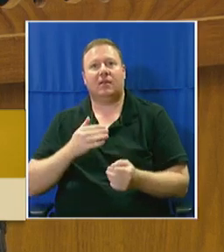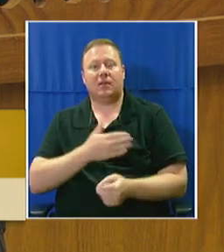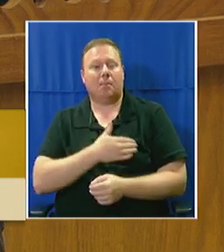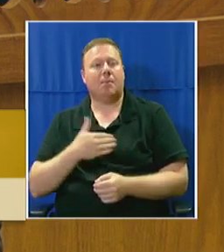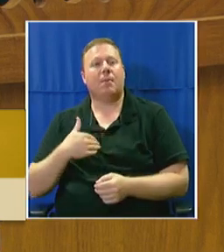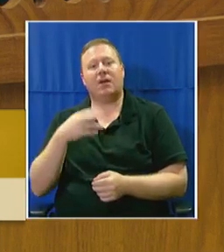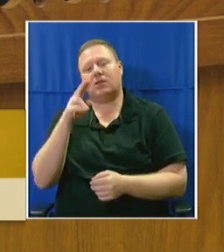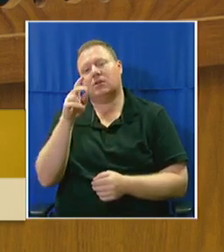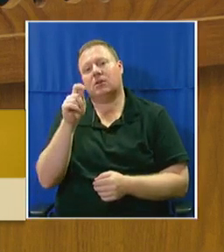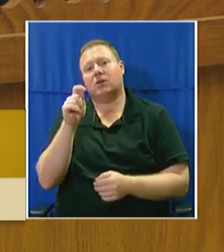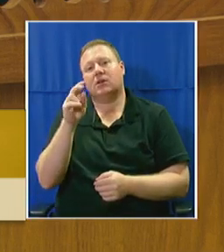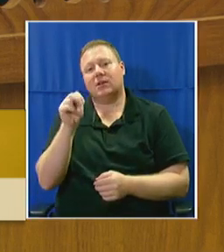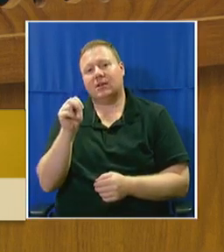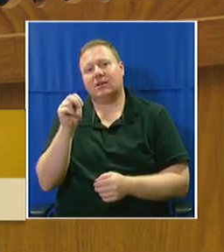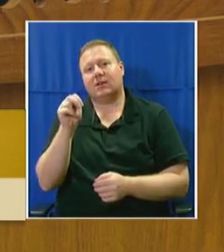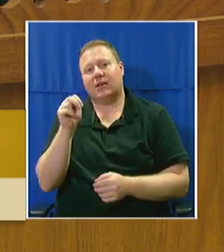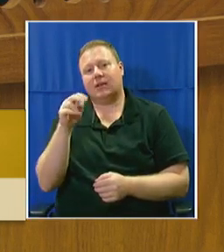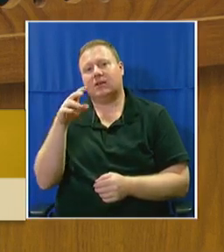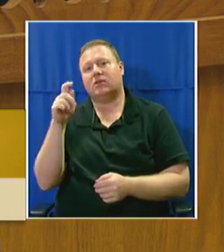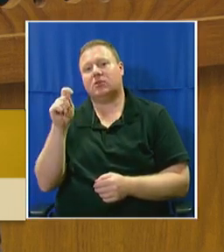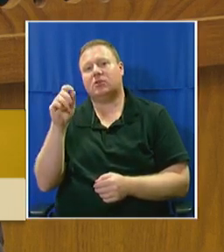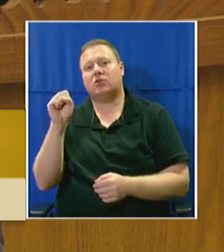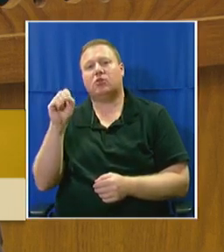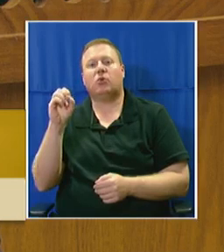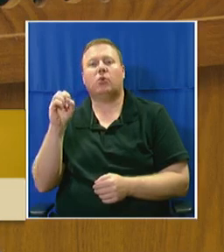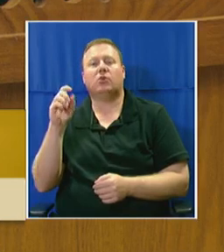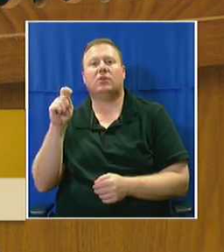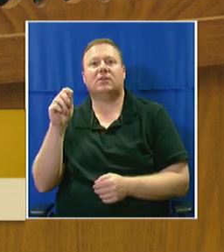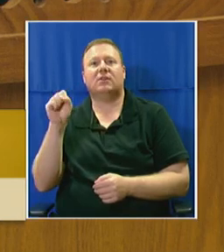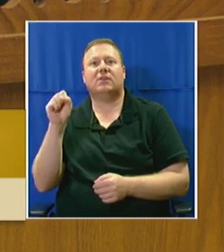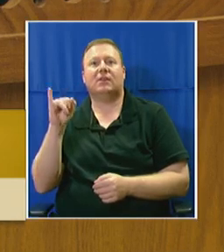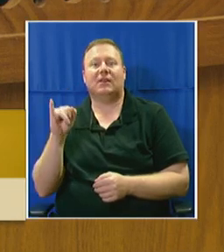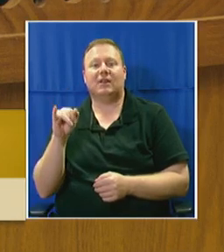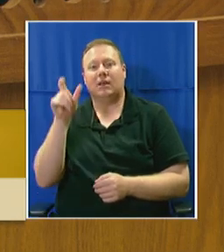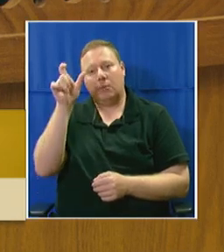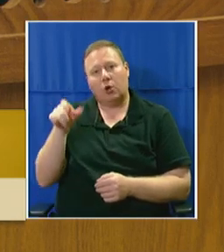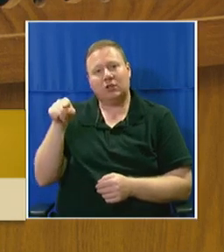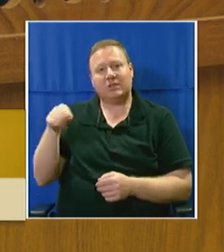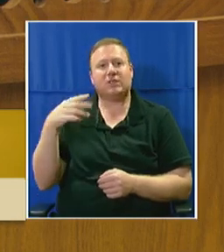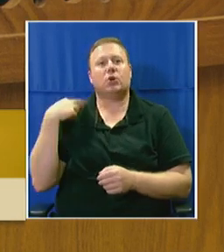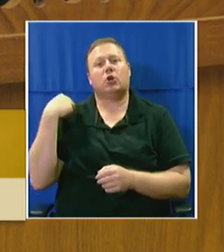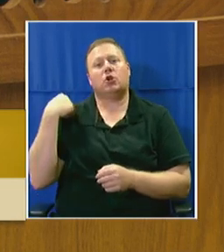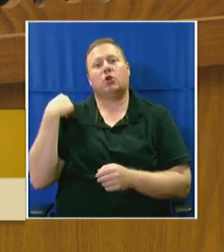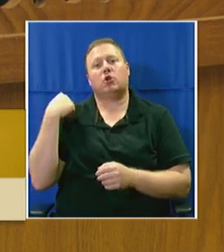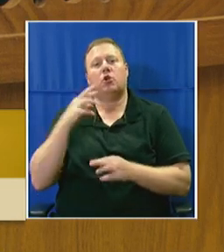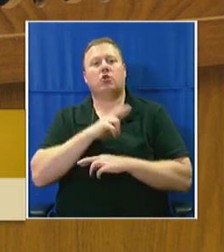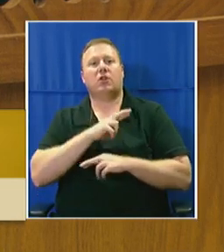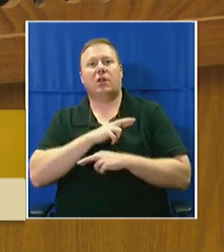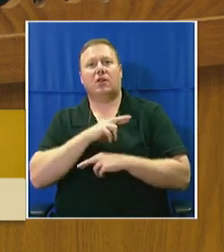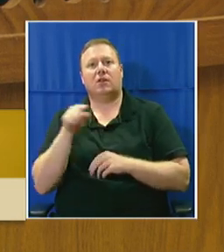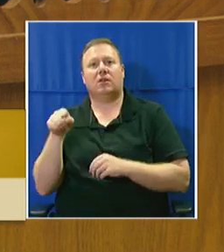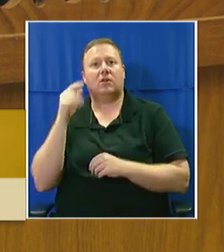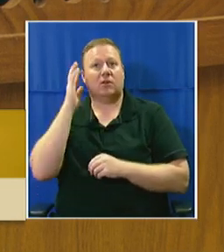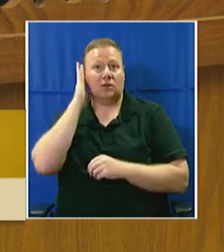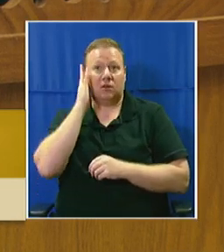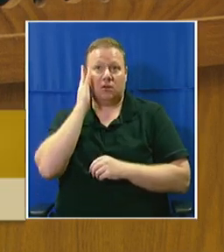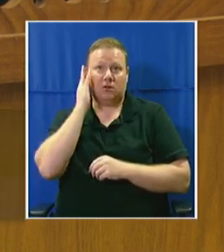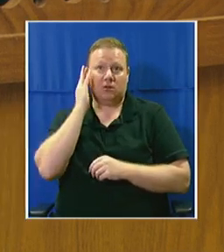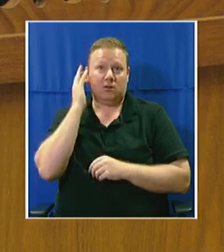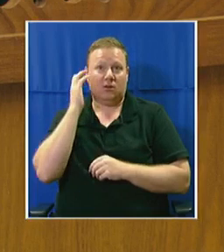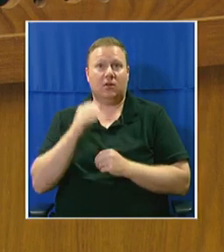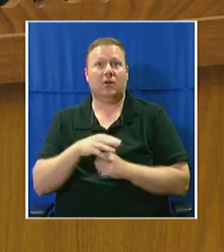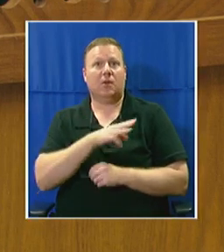soft targets are defenseless women children and especially the elderly I want to illustrate this point by telling